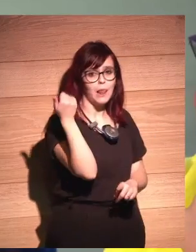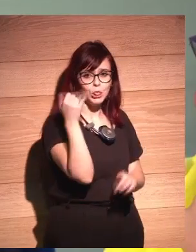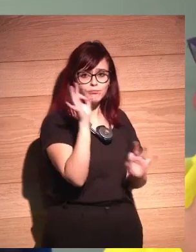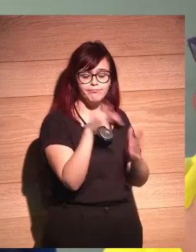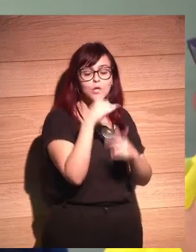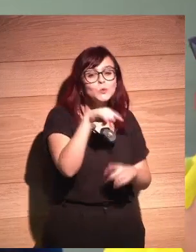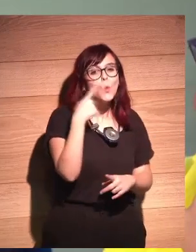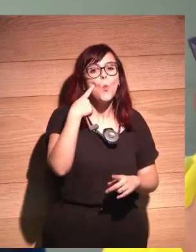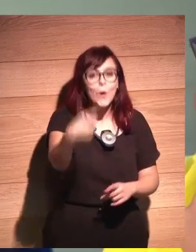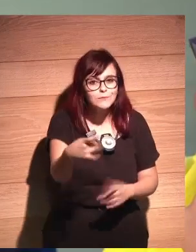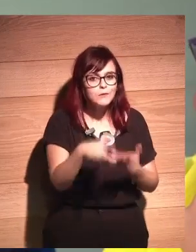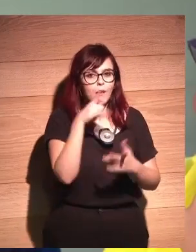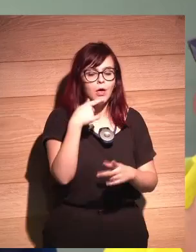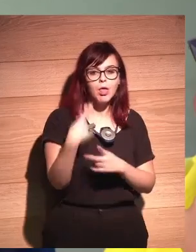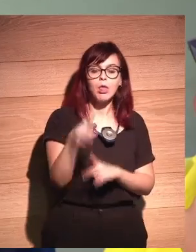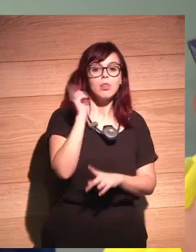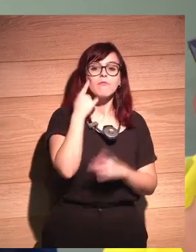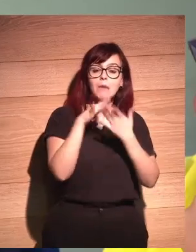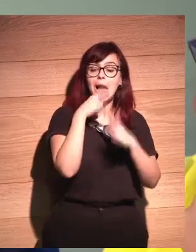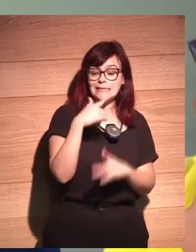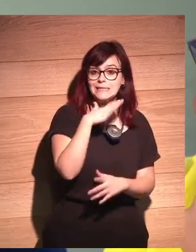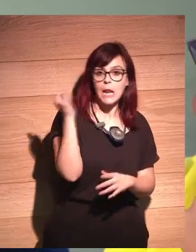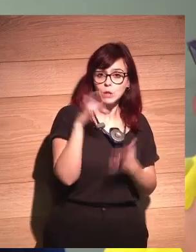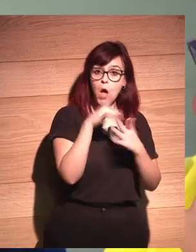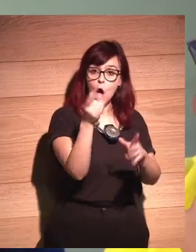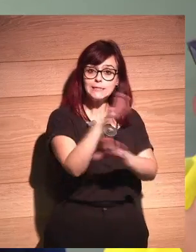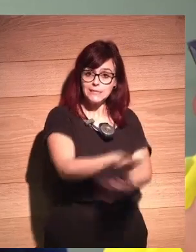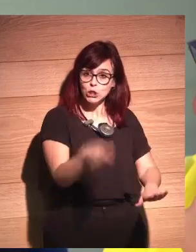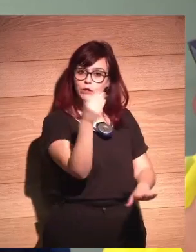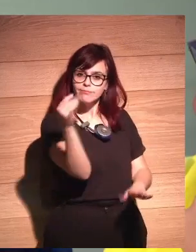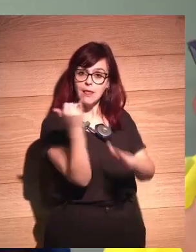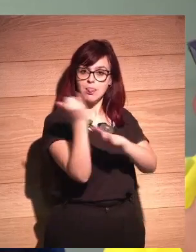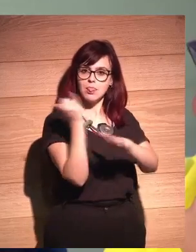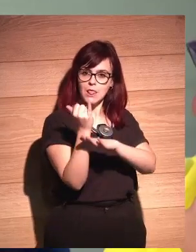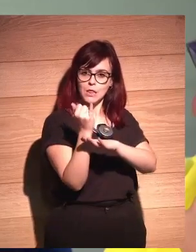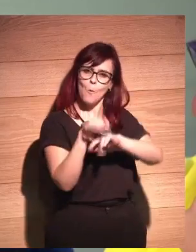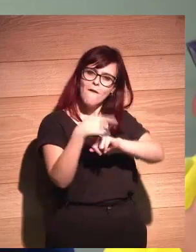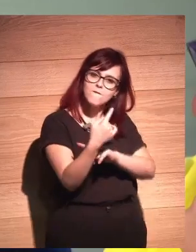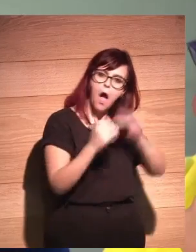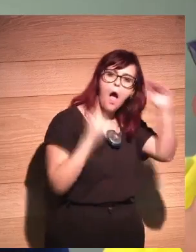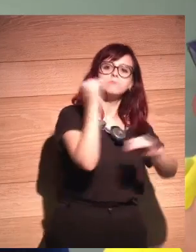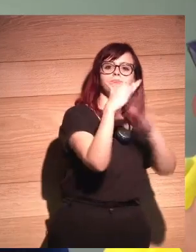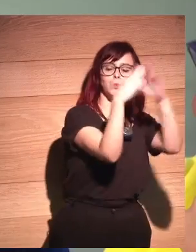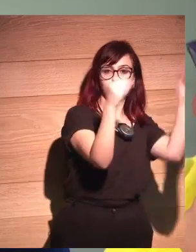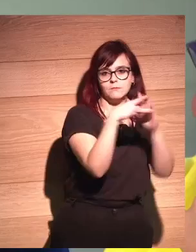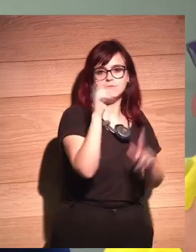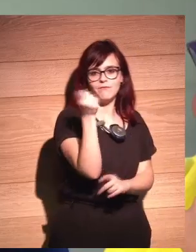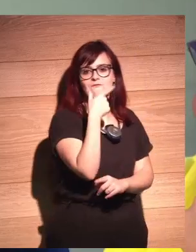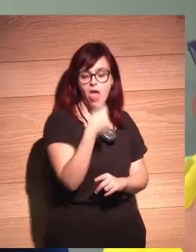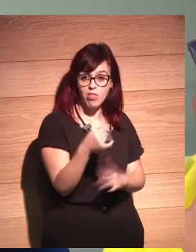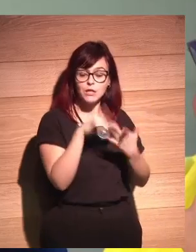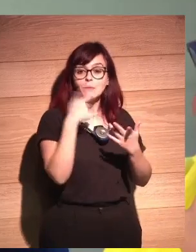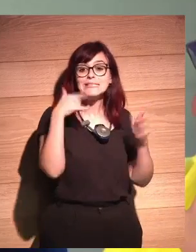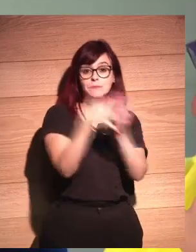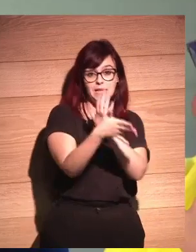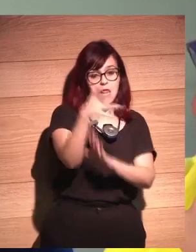maybe we have a problem of talent. We have difficulties to identify talent. So if students are able to do it, we'll be able to